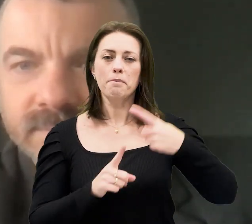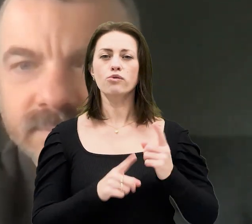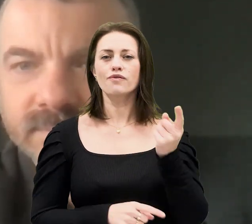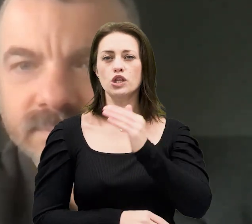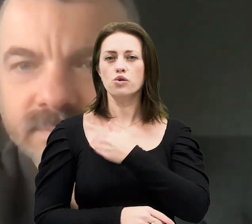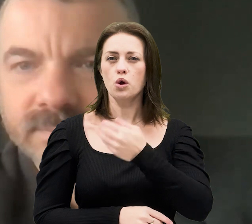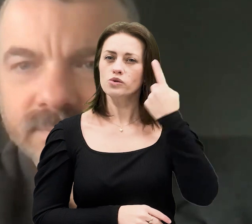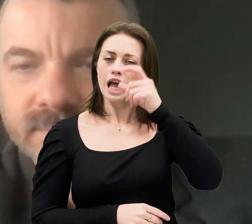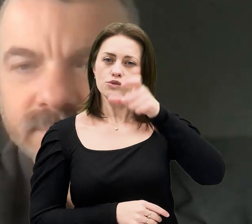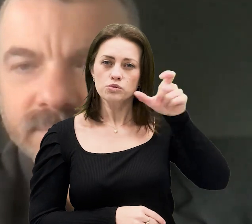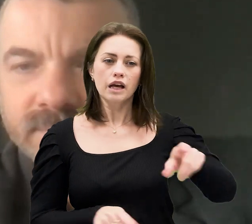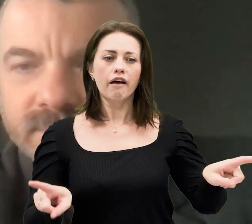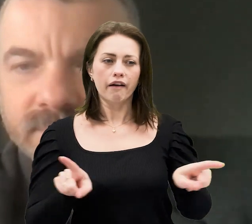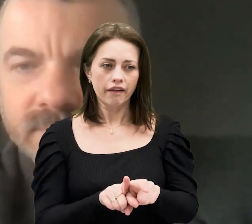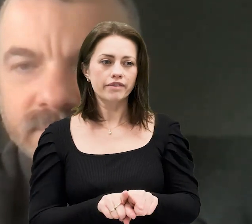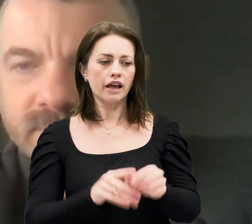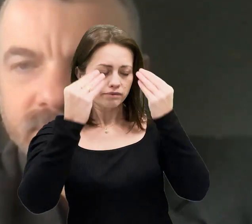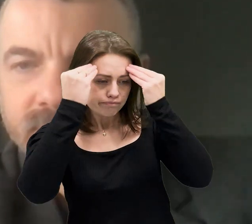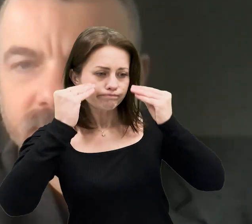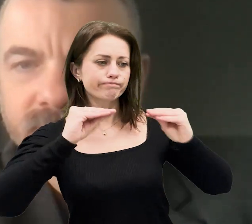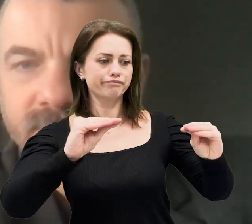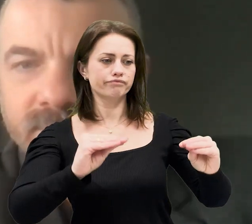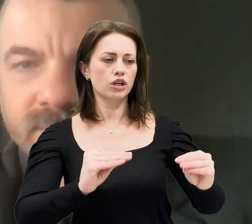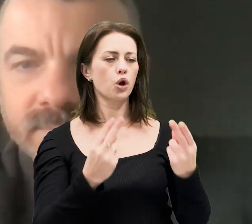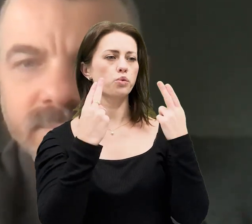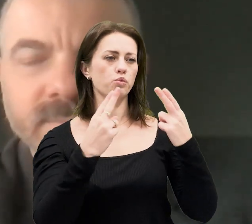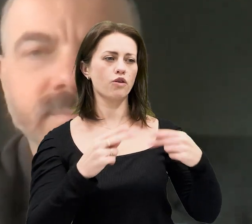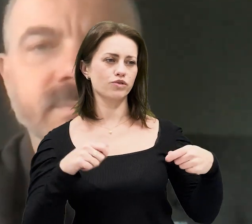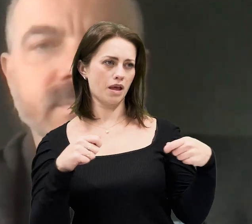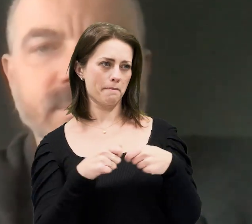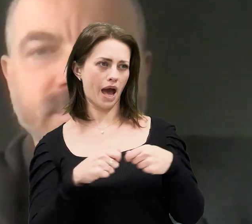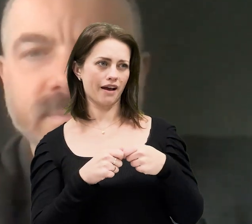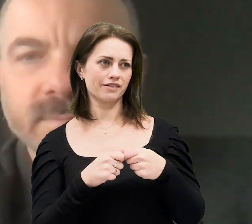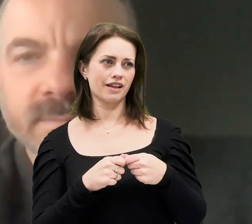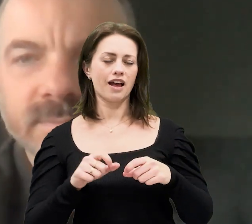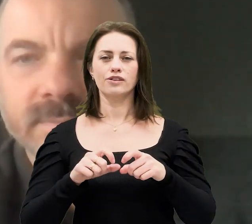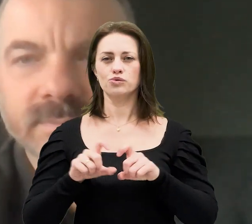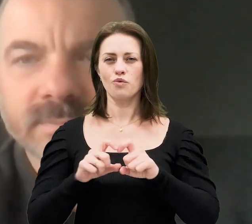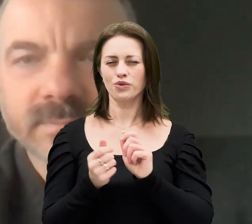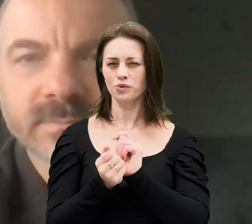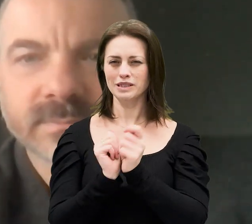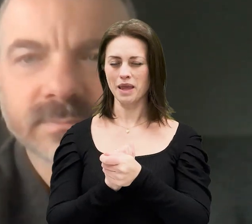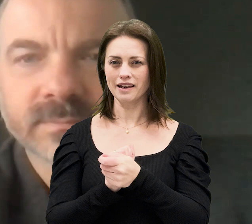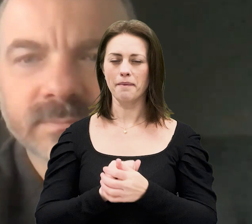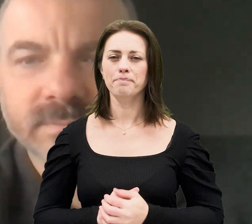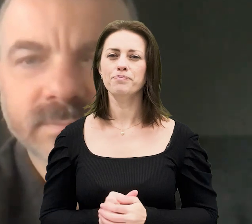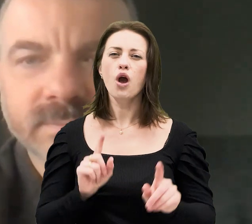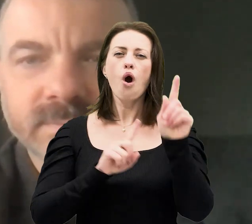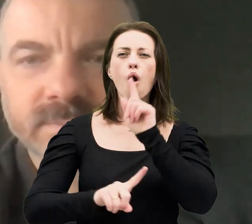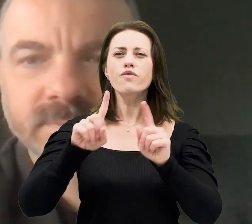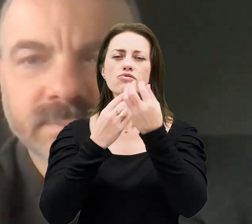students, recognizing them as valuable partners in our pursuit to change. As